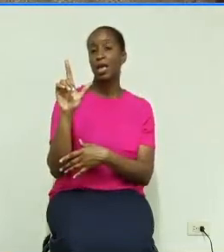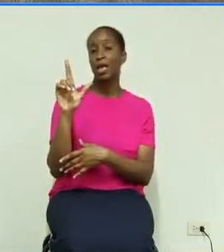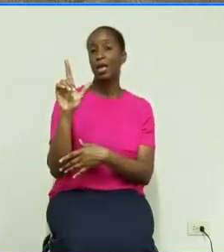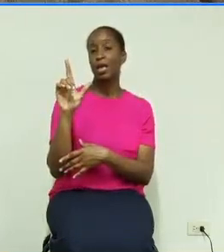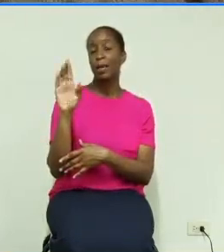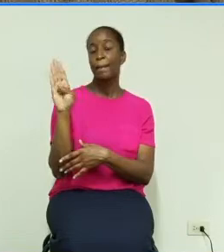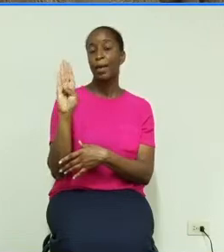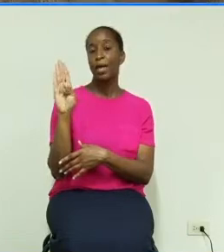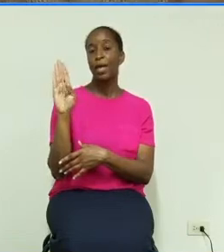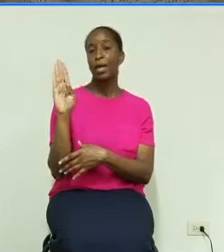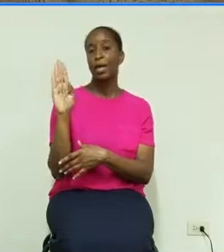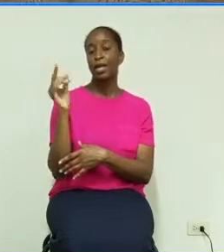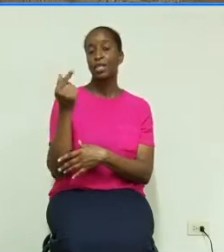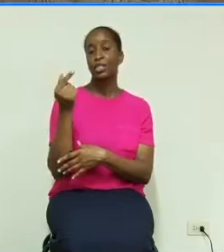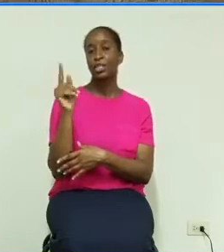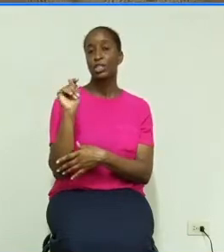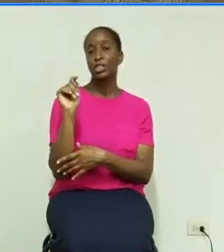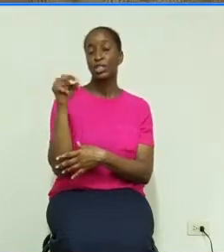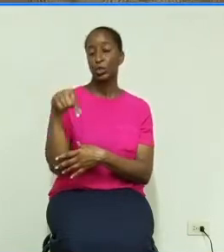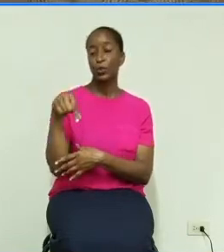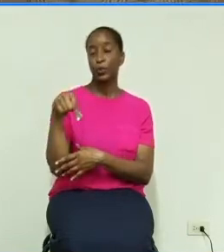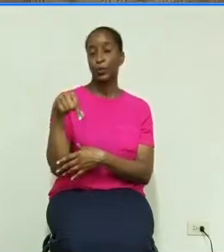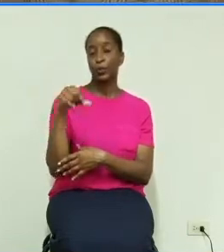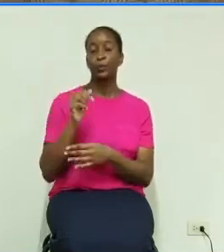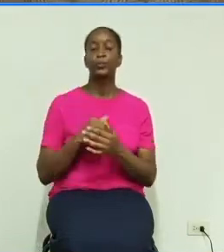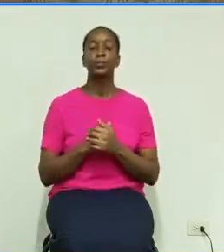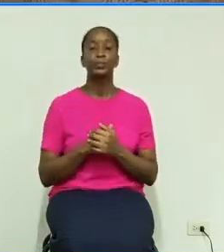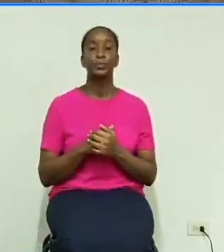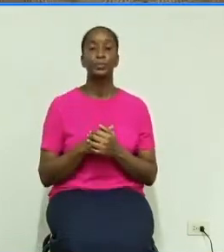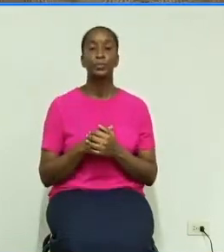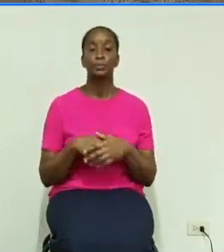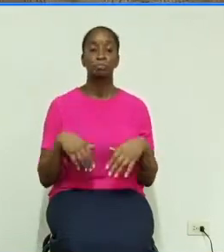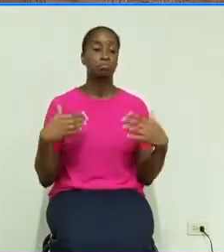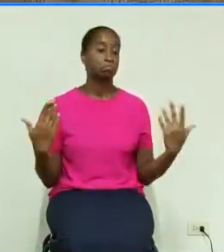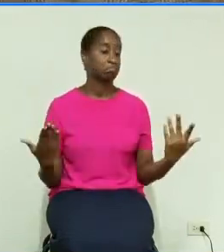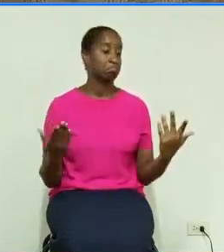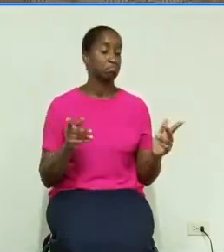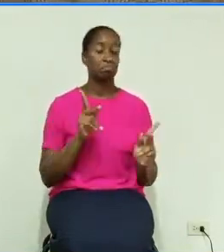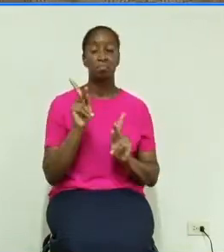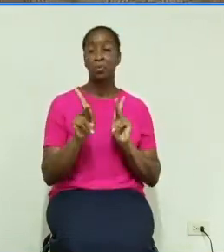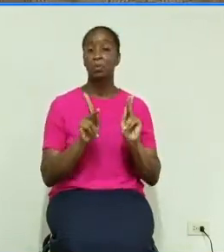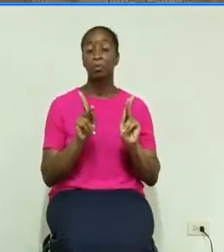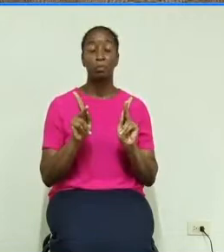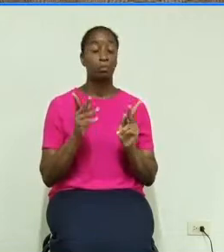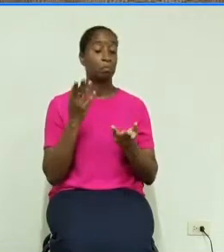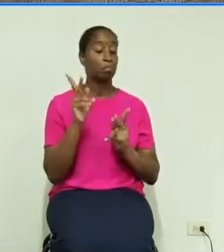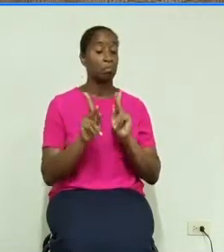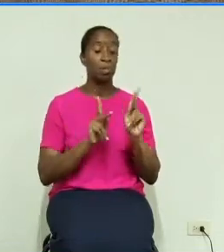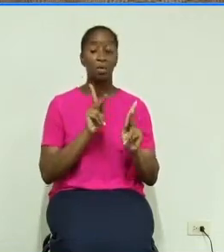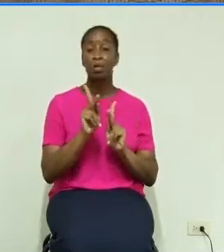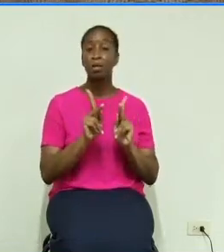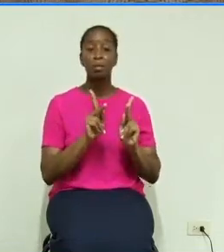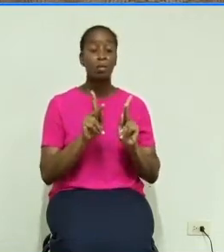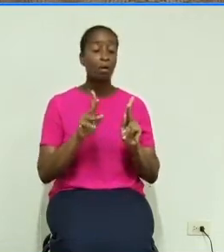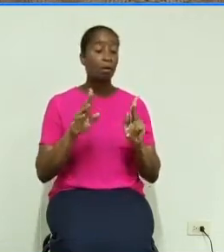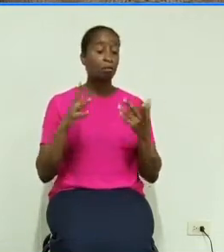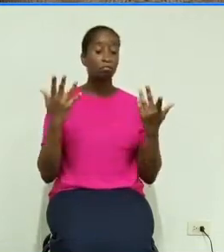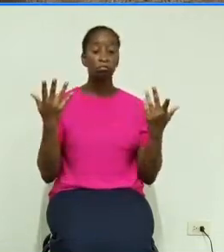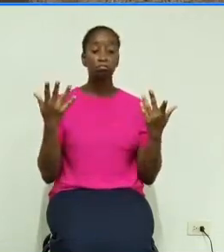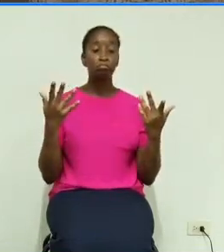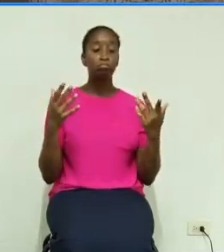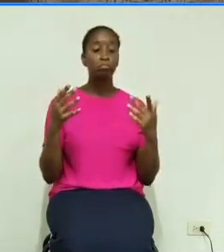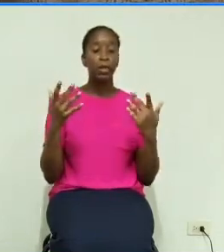LGBTQ community. We might have environmentalists. We might have atheists,